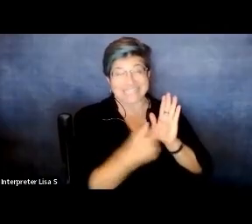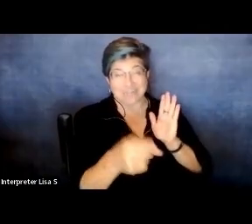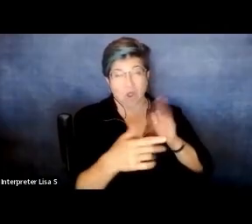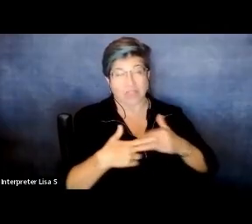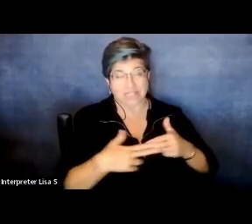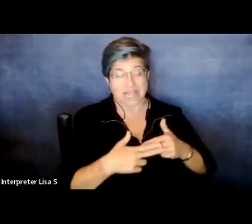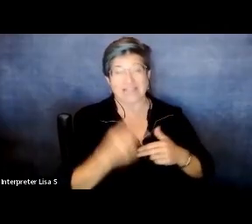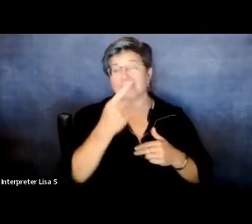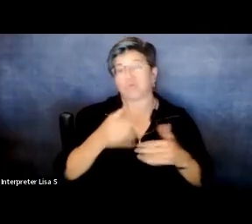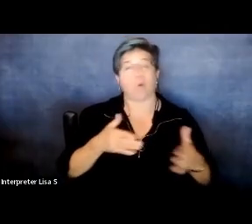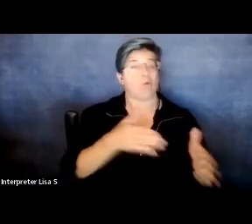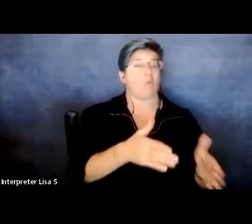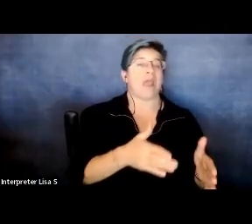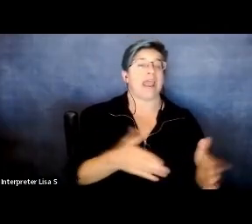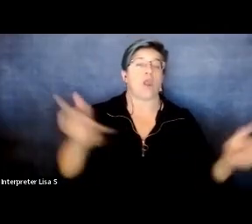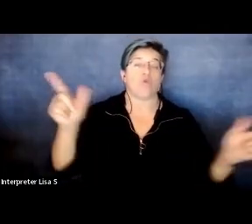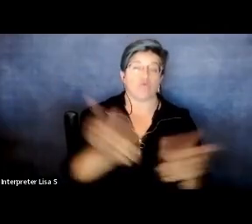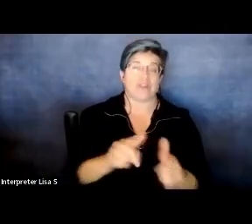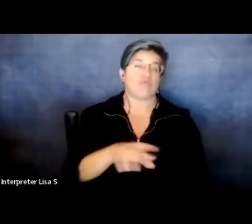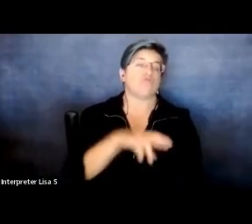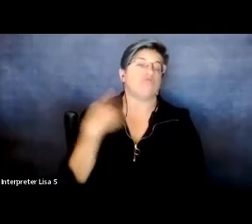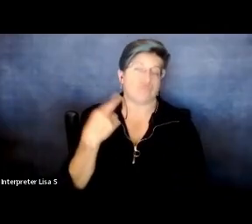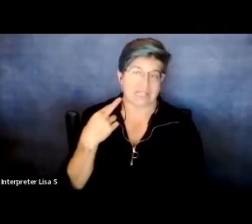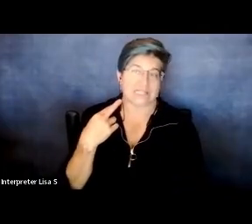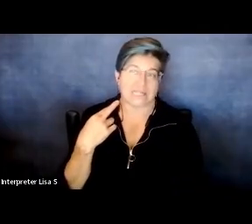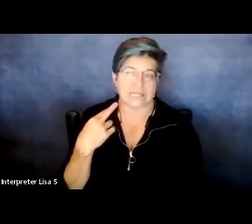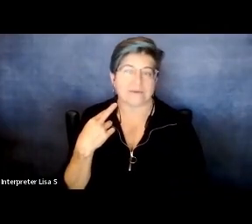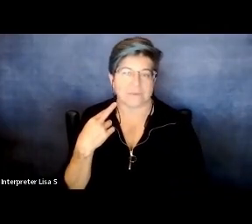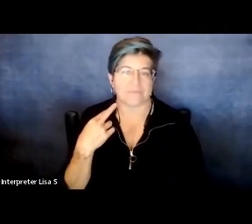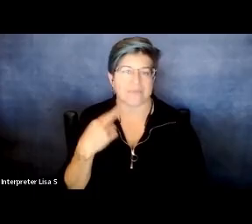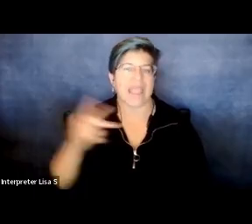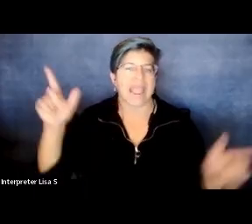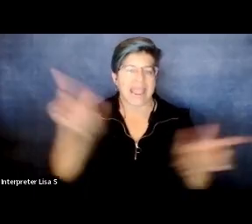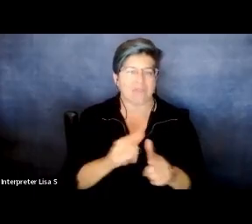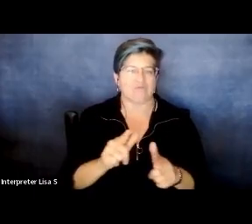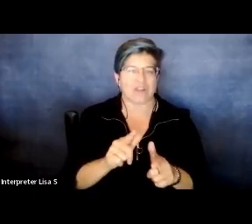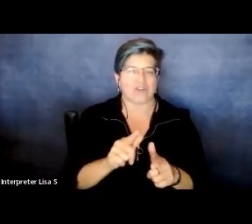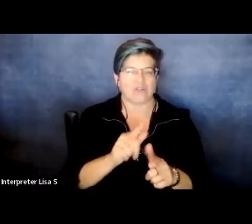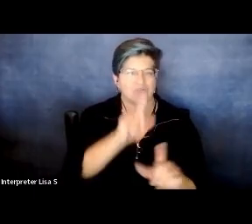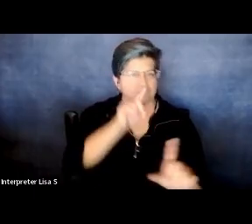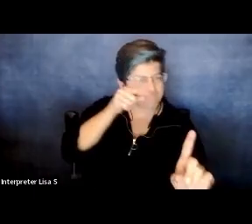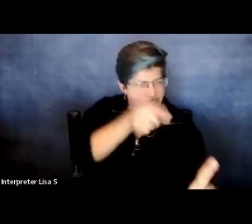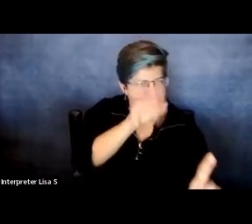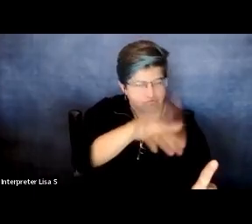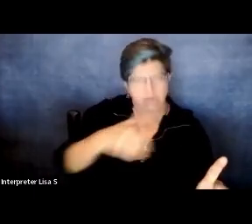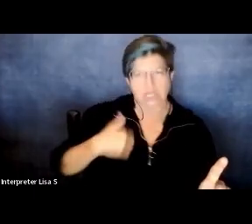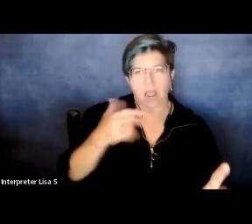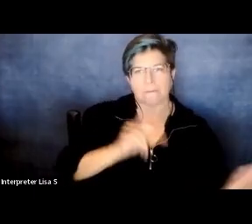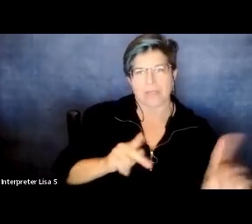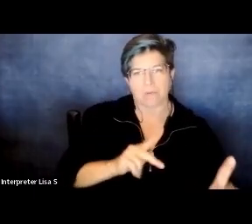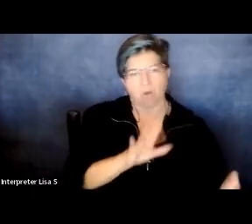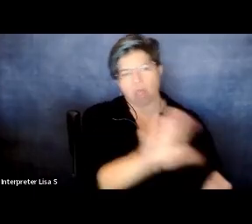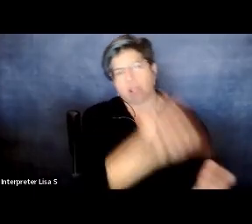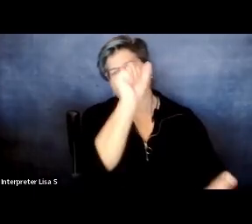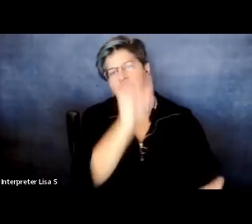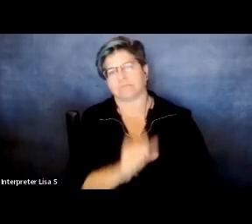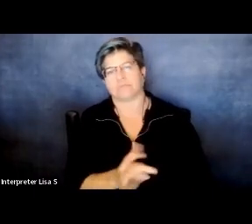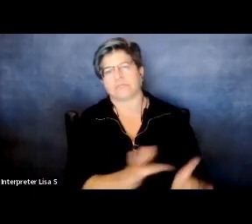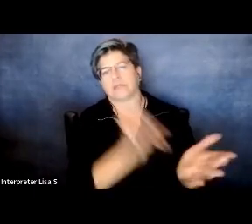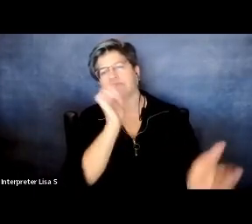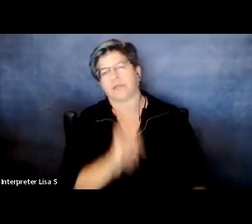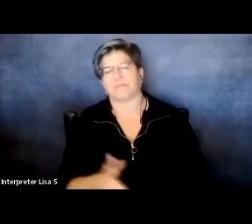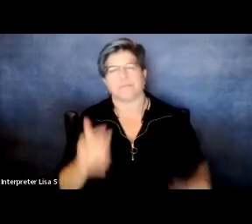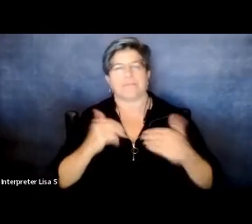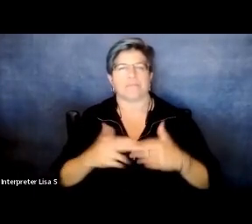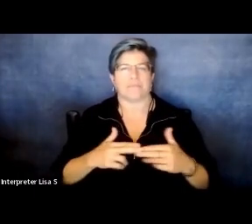to reduce the risk and reduce the targeting of these youth. Um, Next